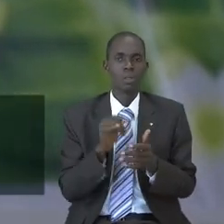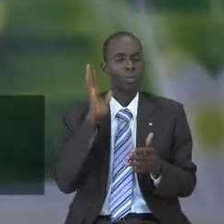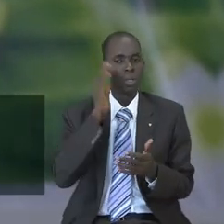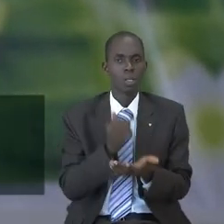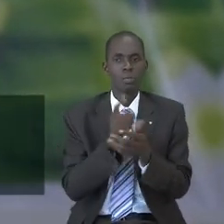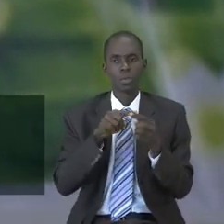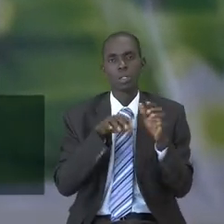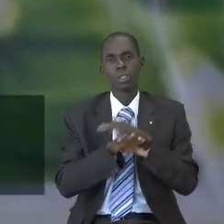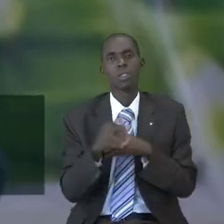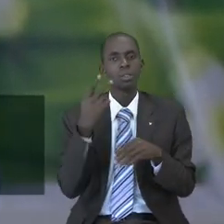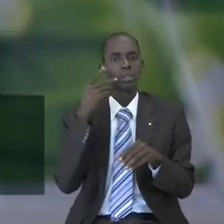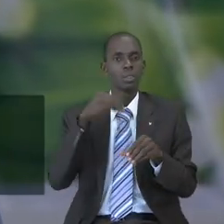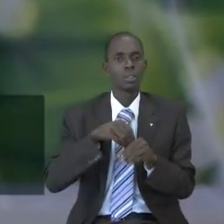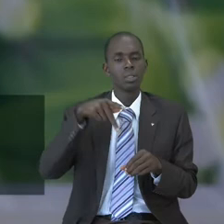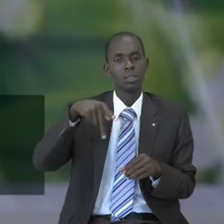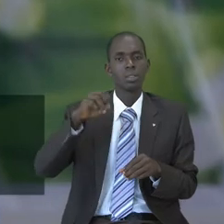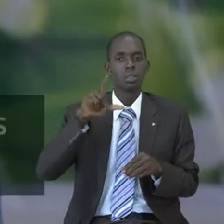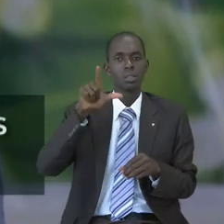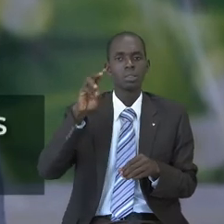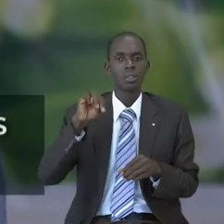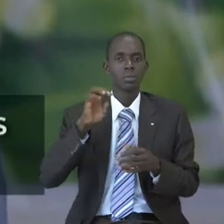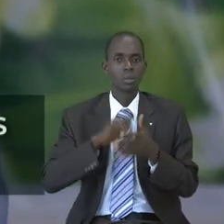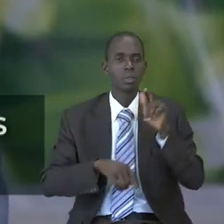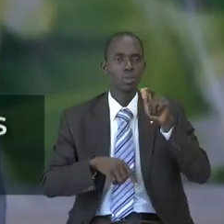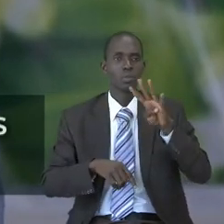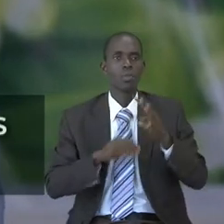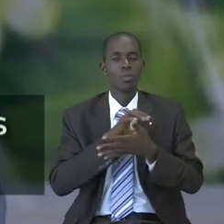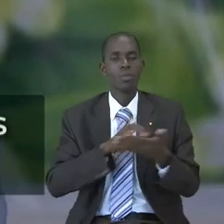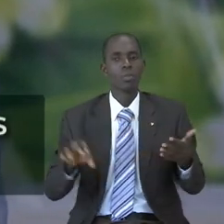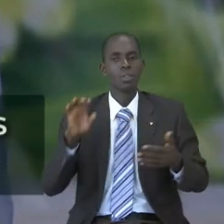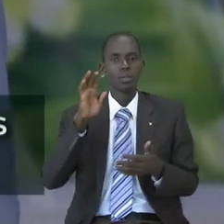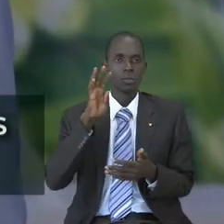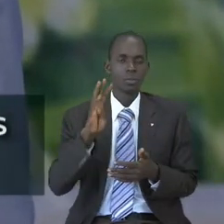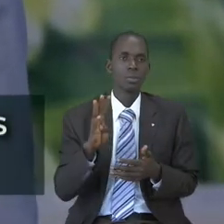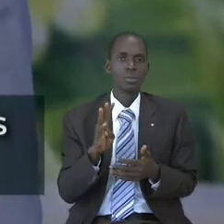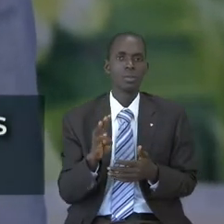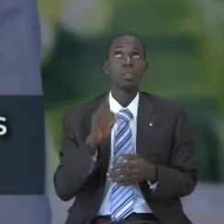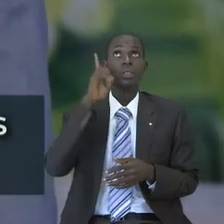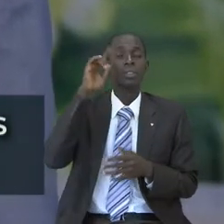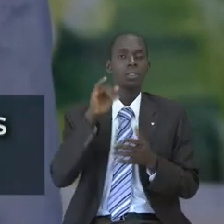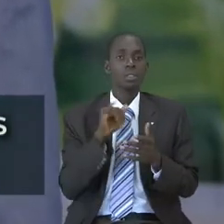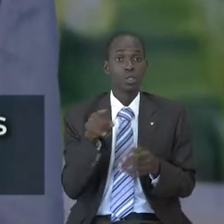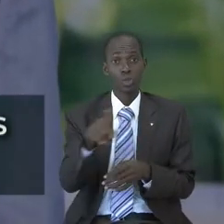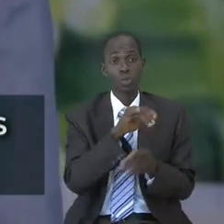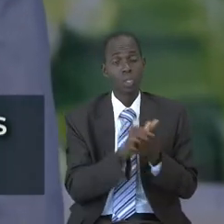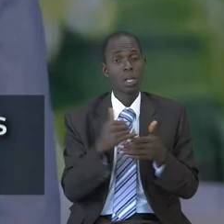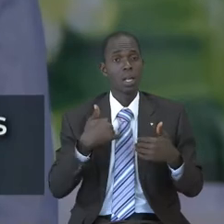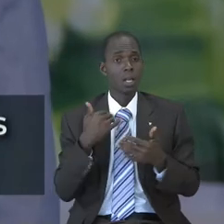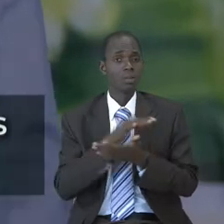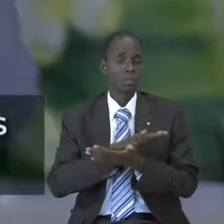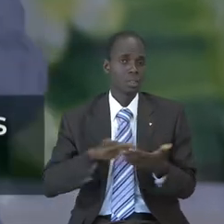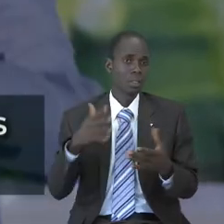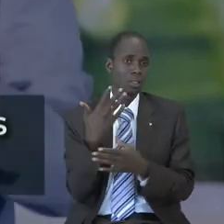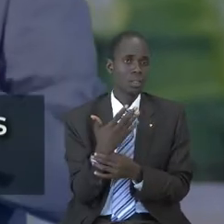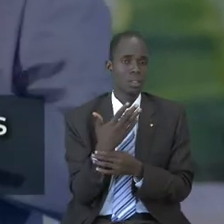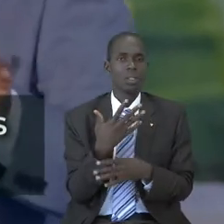24 verse 4, he that has clean hands and a pure heart,